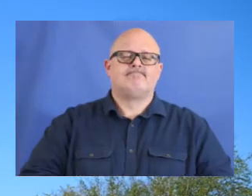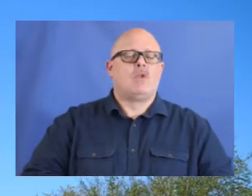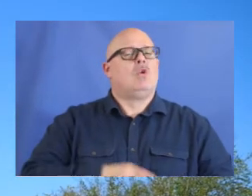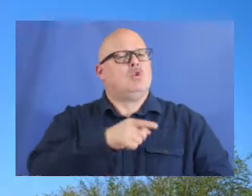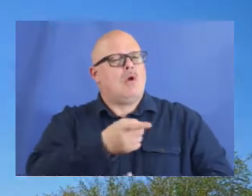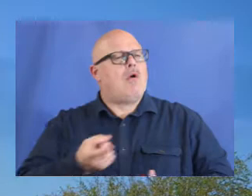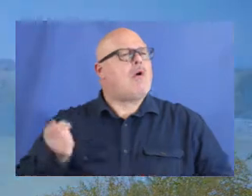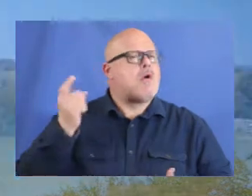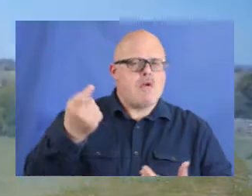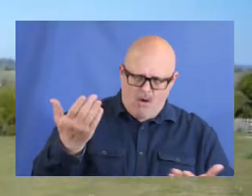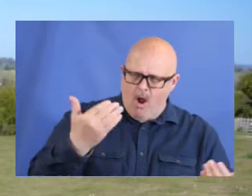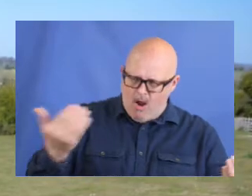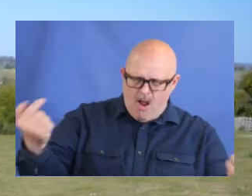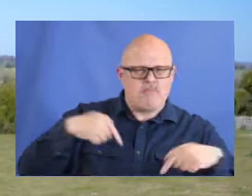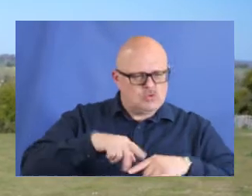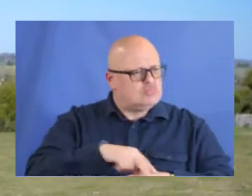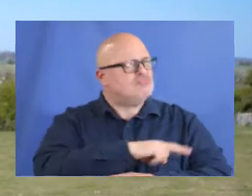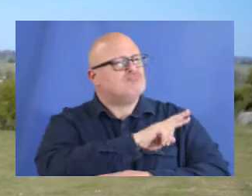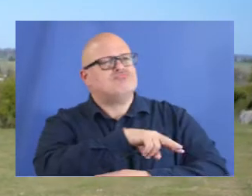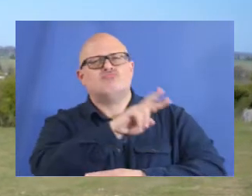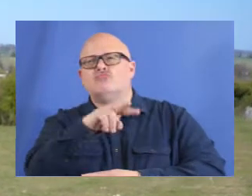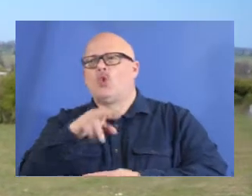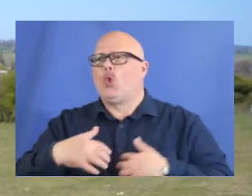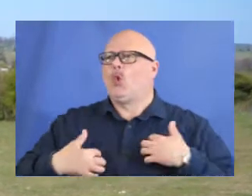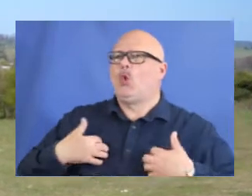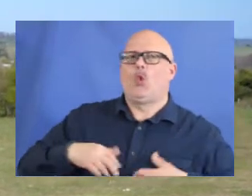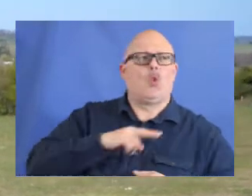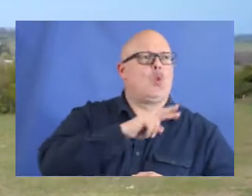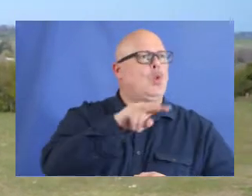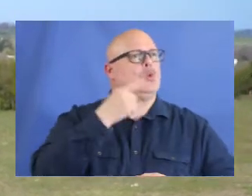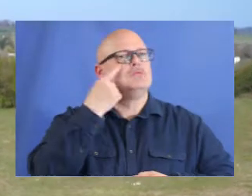www.wiltshirewildlife.org. What will you see when you visit Coombe Bissett Down?